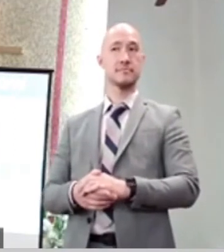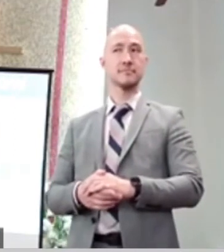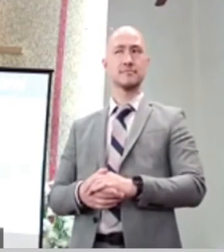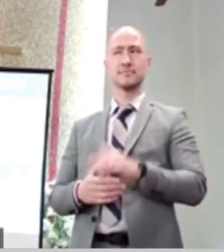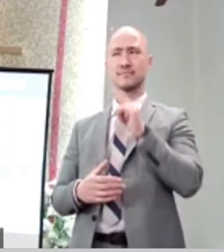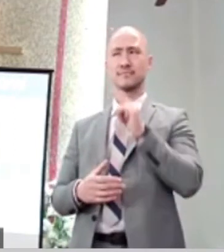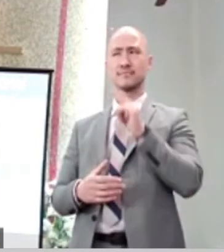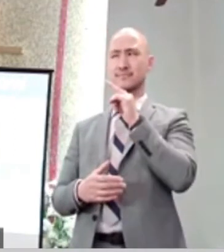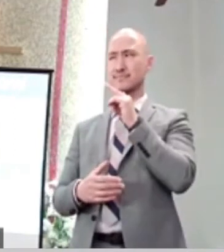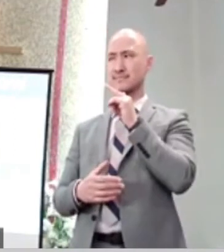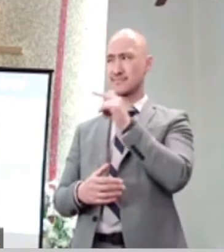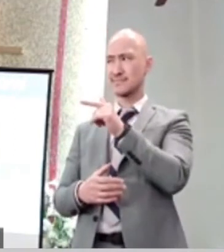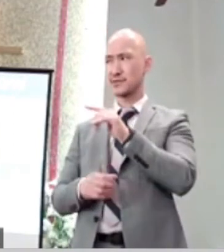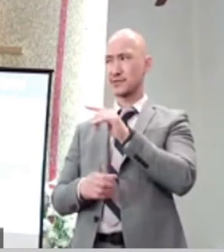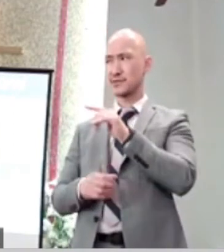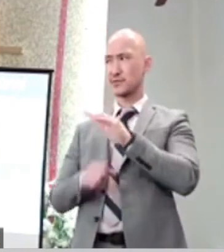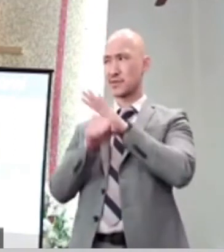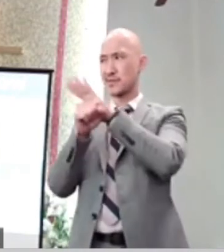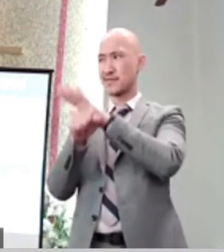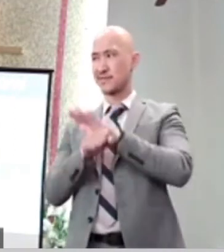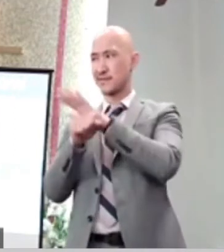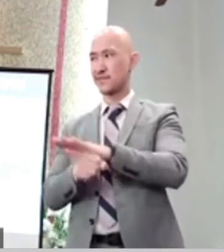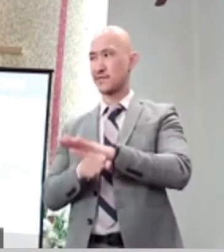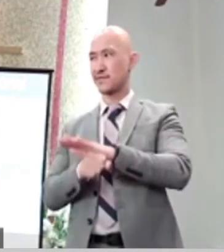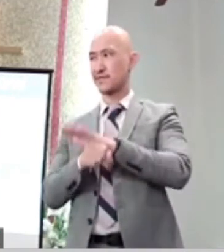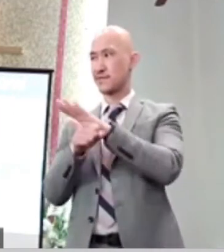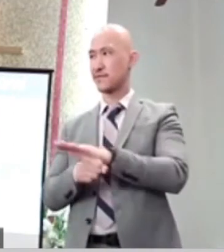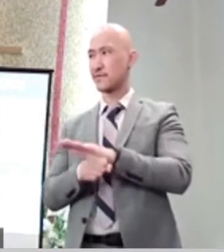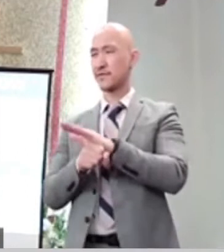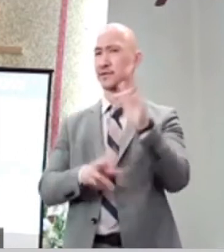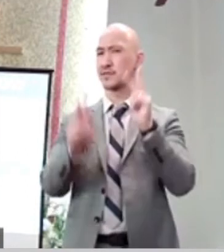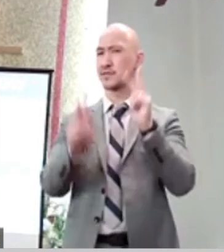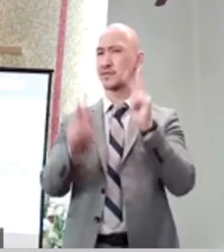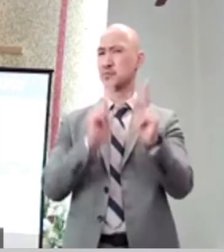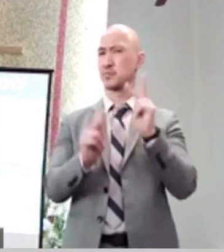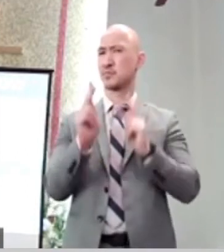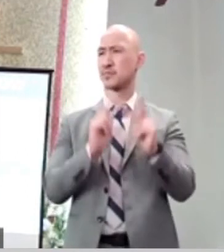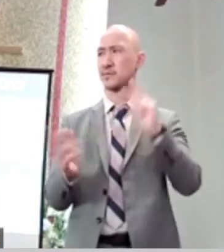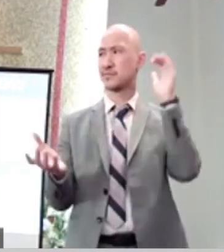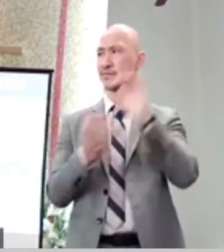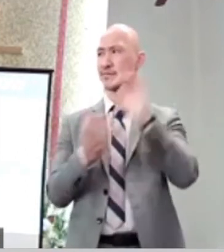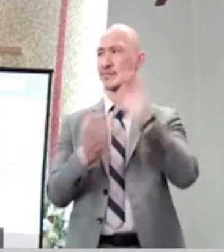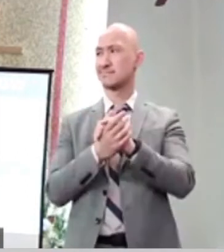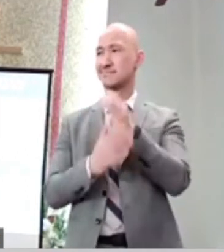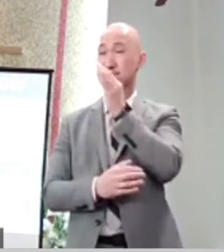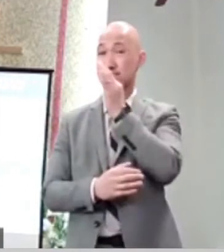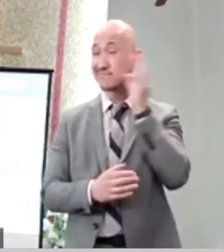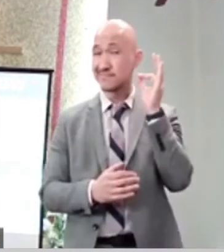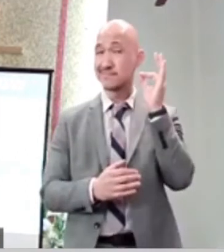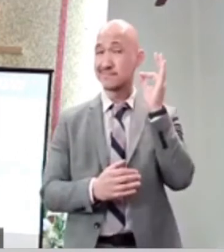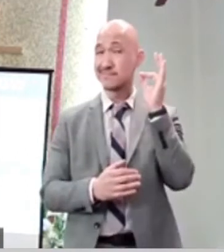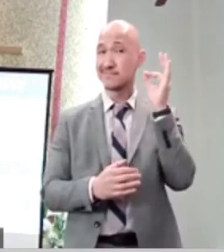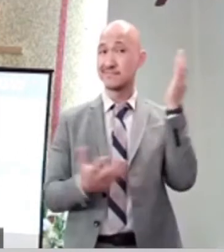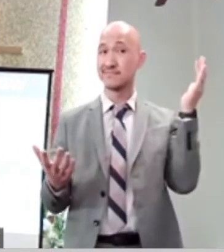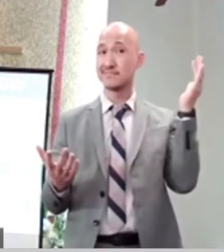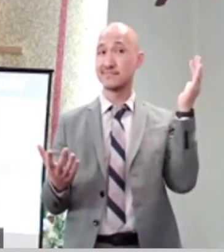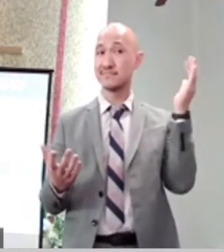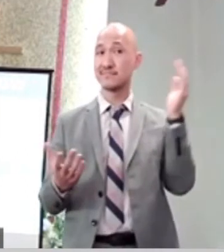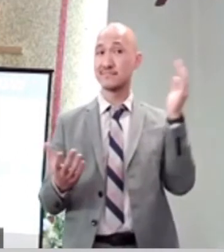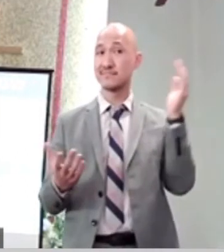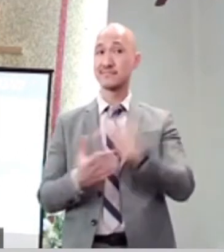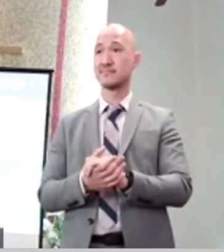fast while the groom is still with them? The time will come when the groom will be taken away from them, and at that time, they